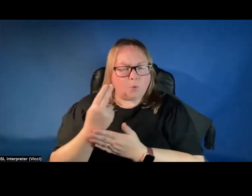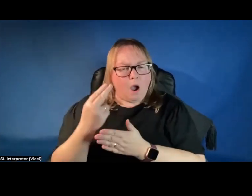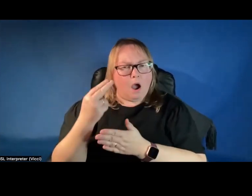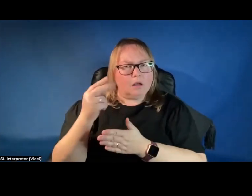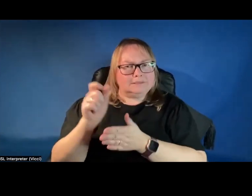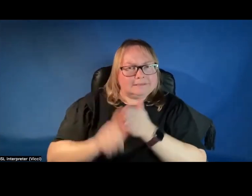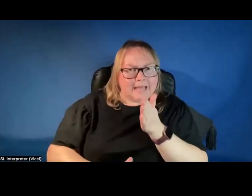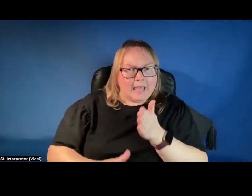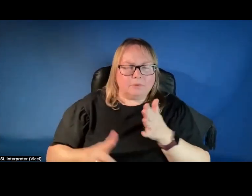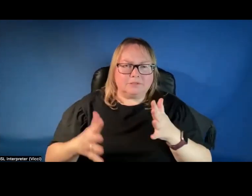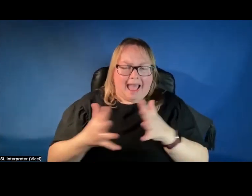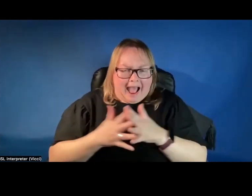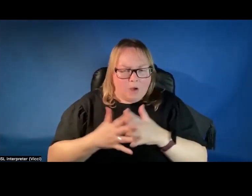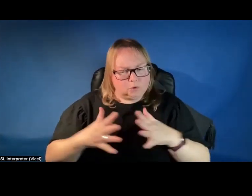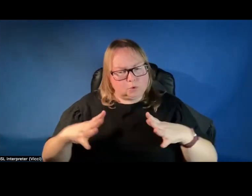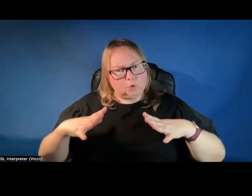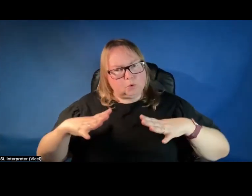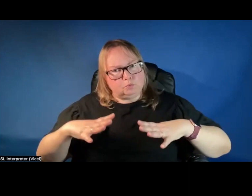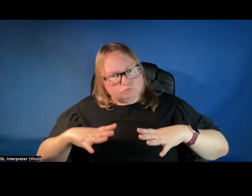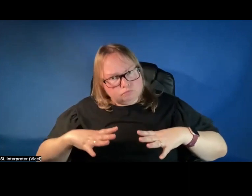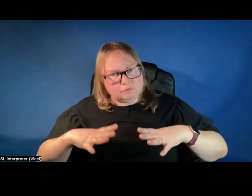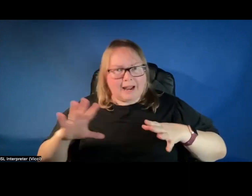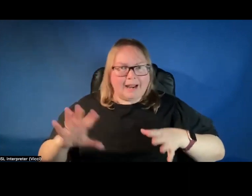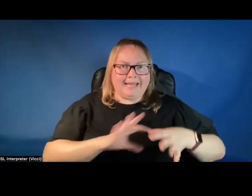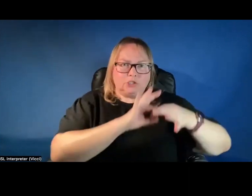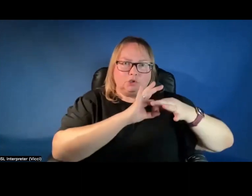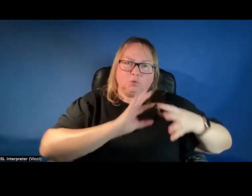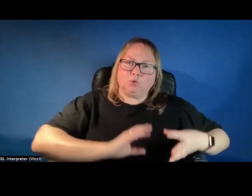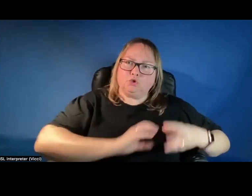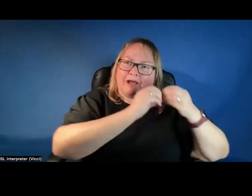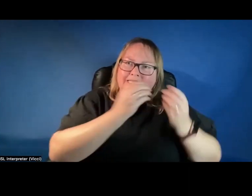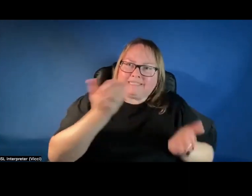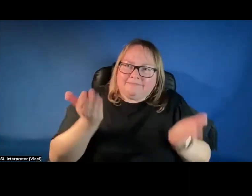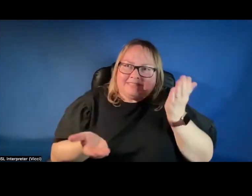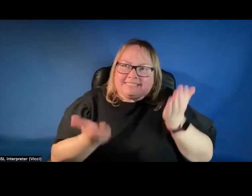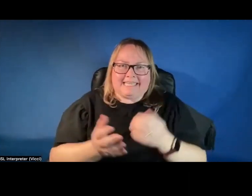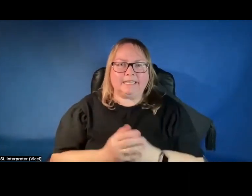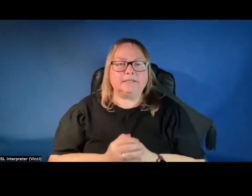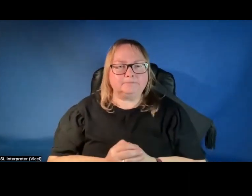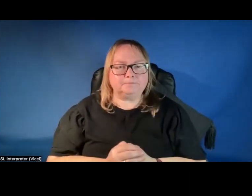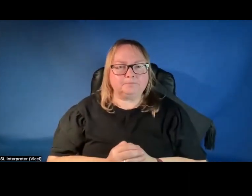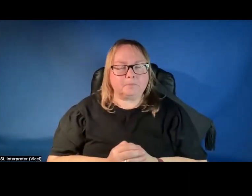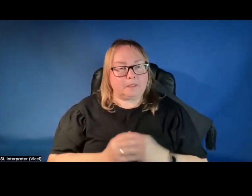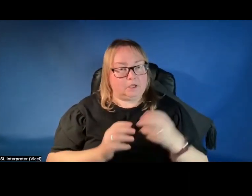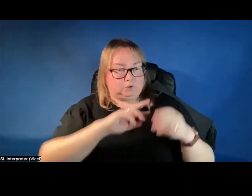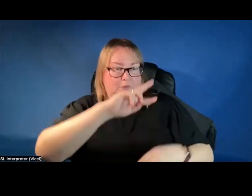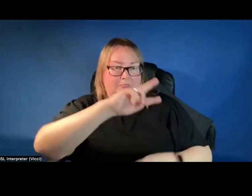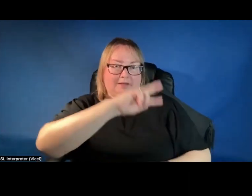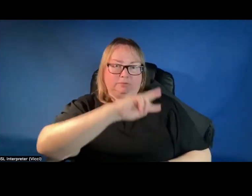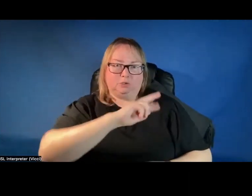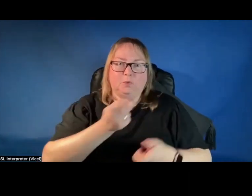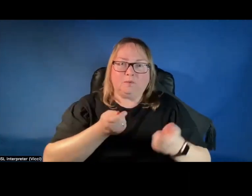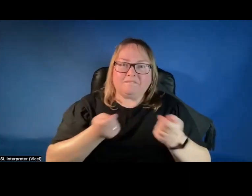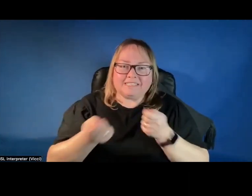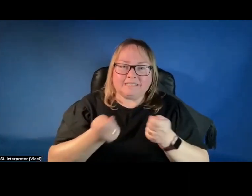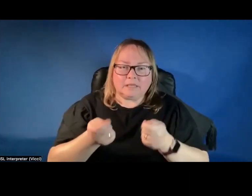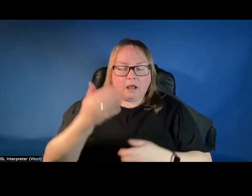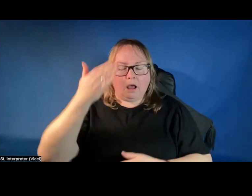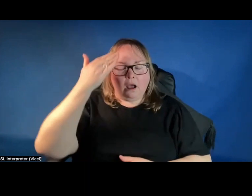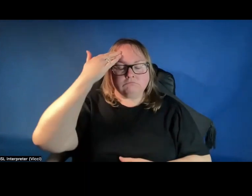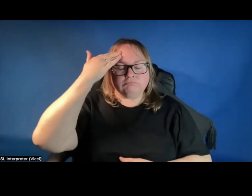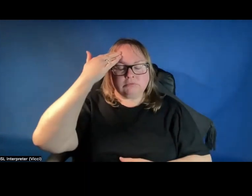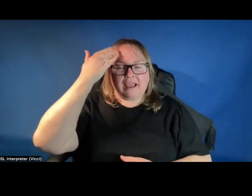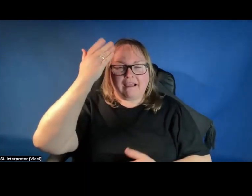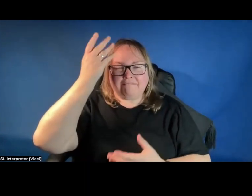creativity. So those are our facilitators tonight. I just remember that I also haven't done